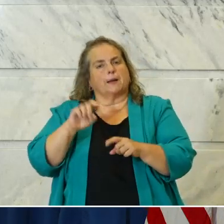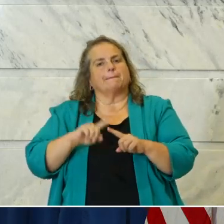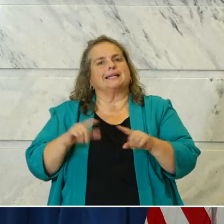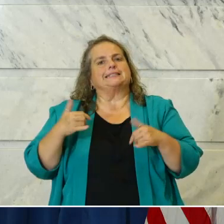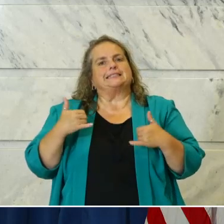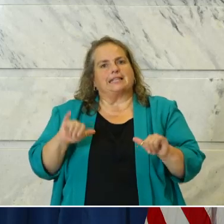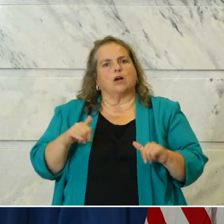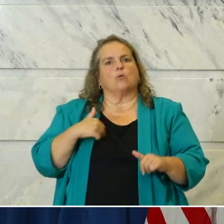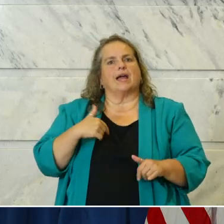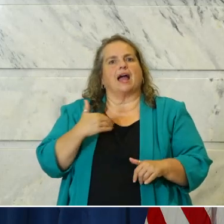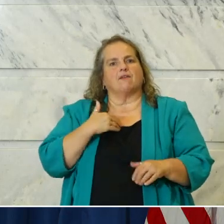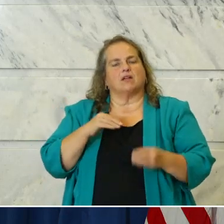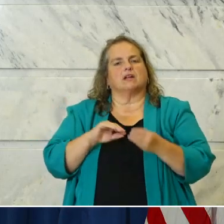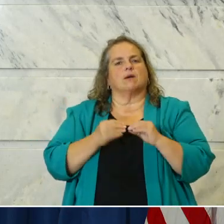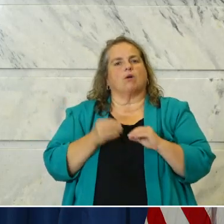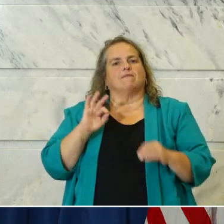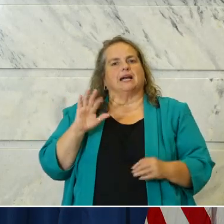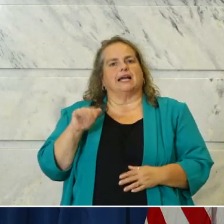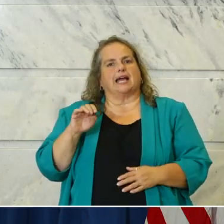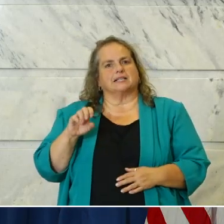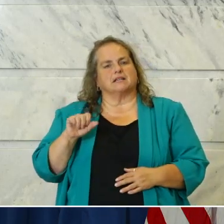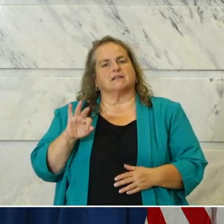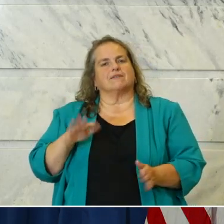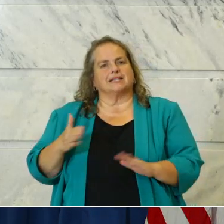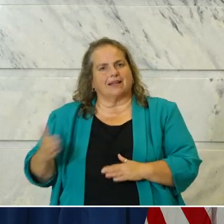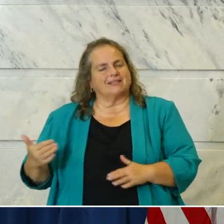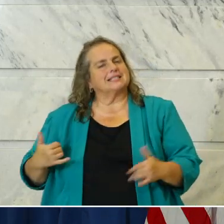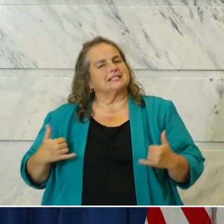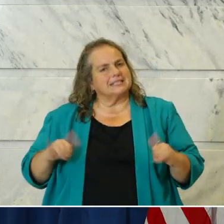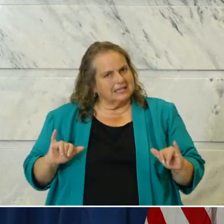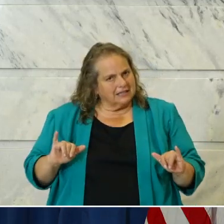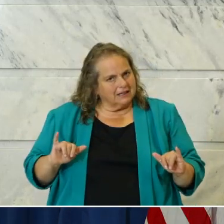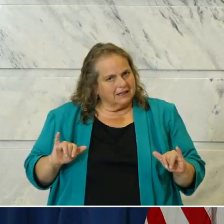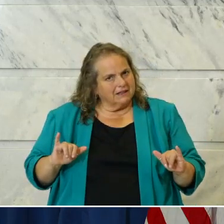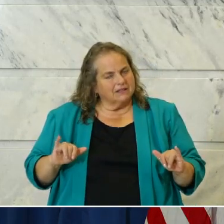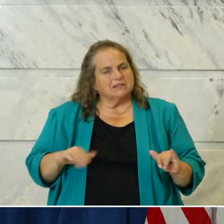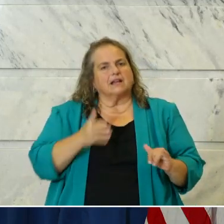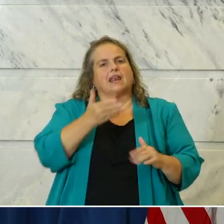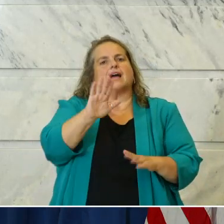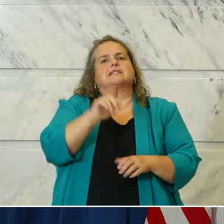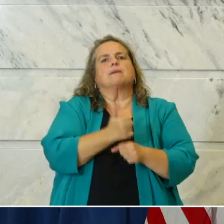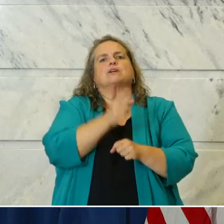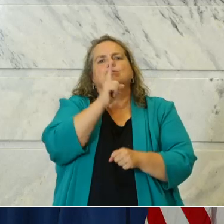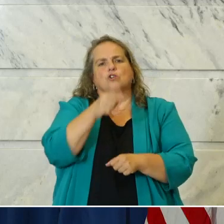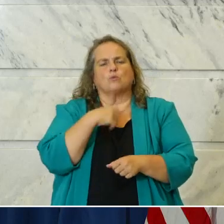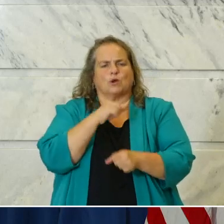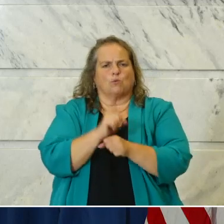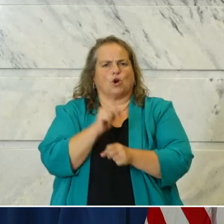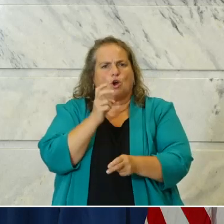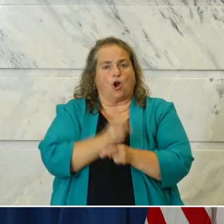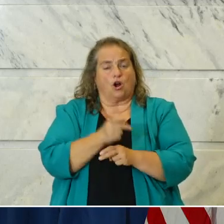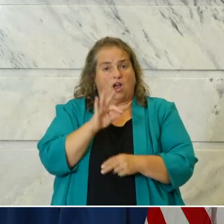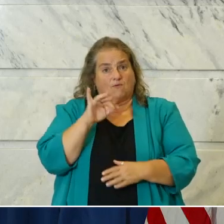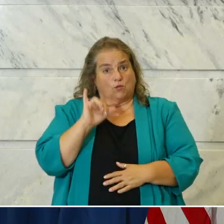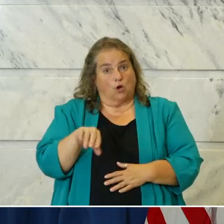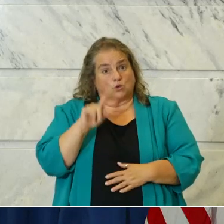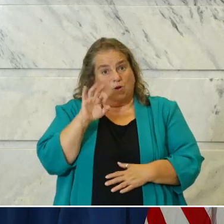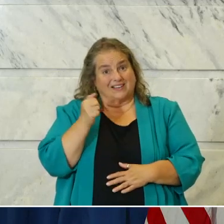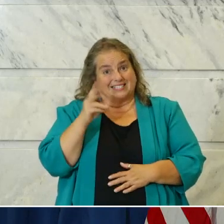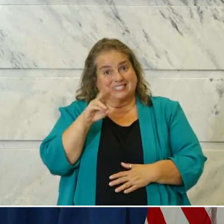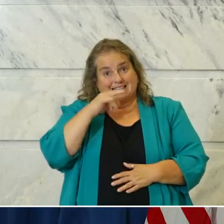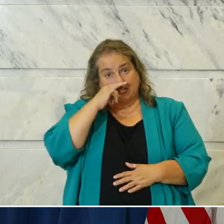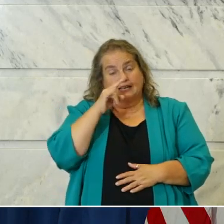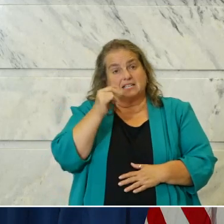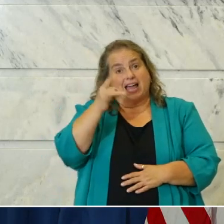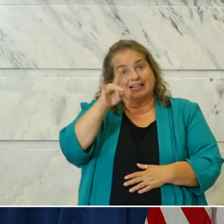number of cases, we lose people. So let's make sure we're working harder. Of those 116 kids